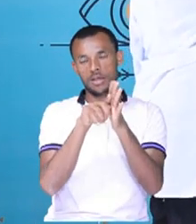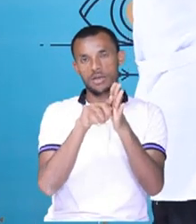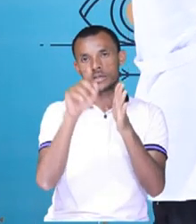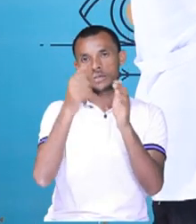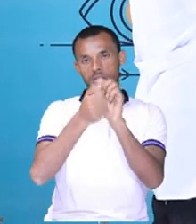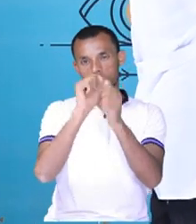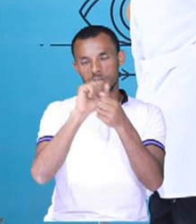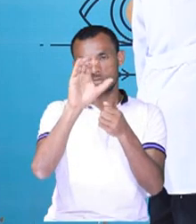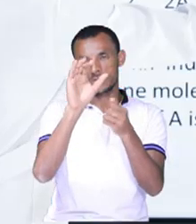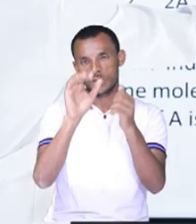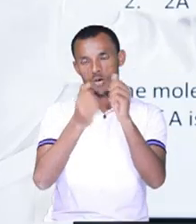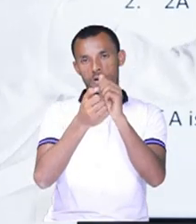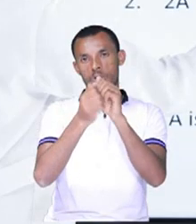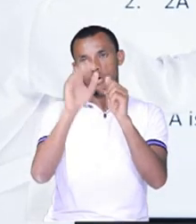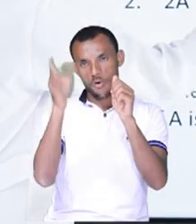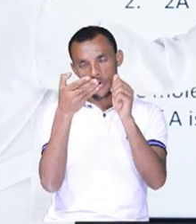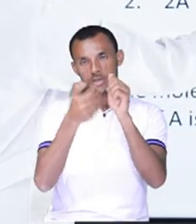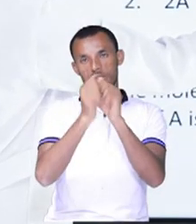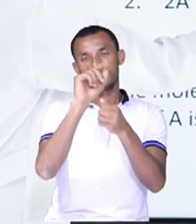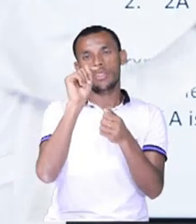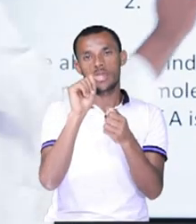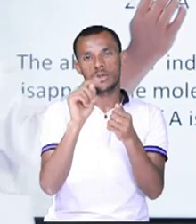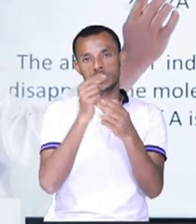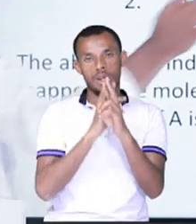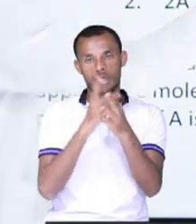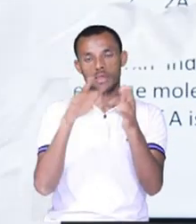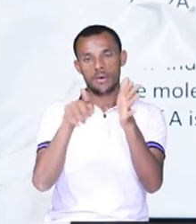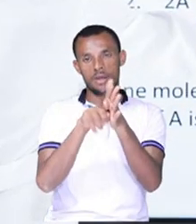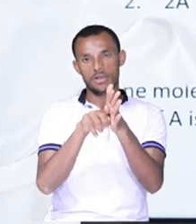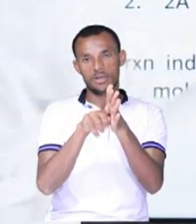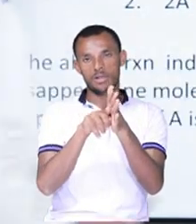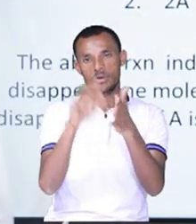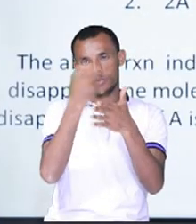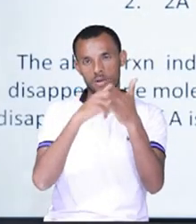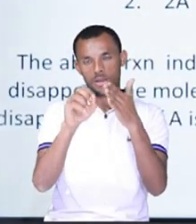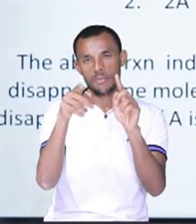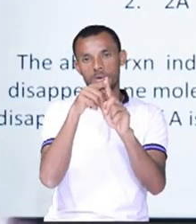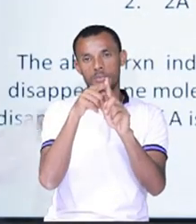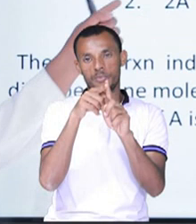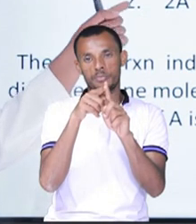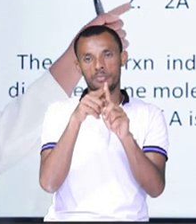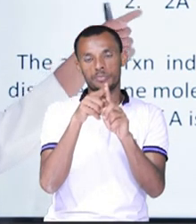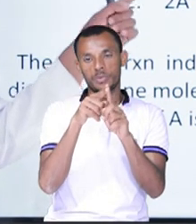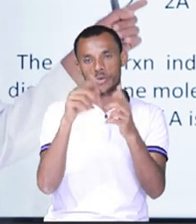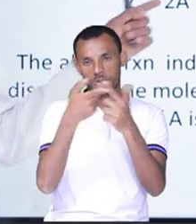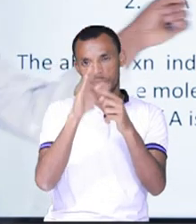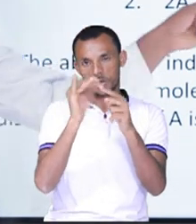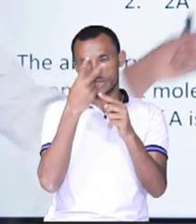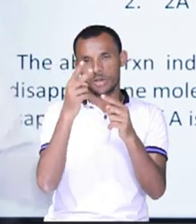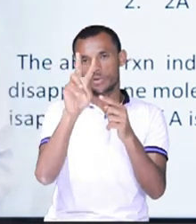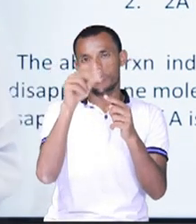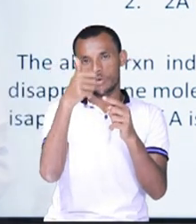A over change of T. For B, the only difference is for reactant is minus, for product is plus. The second one,